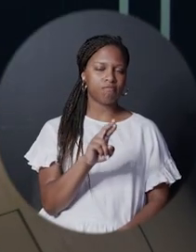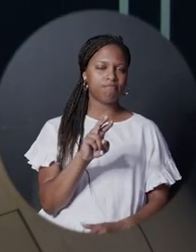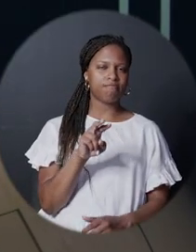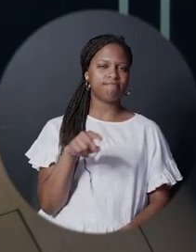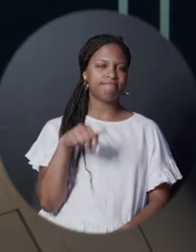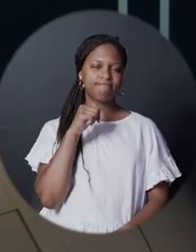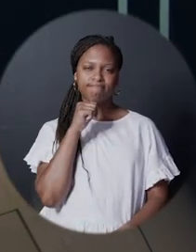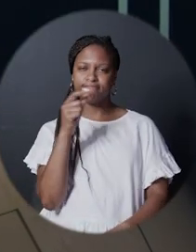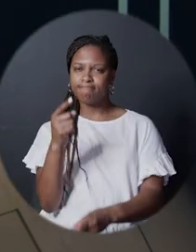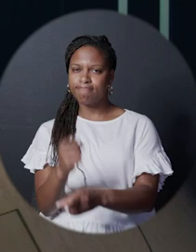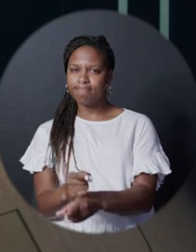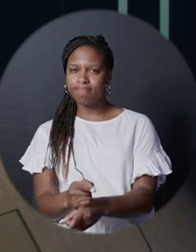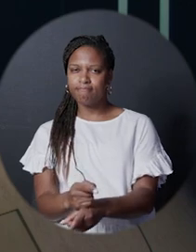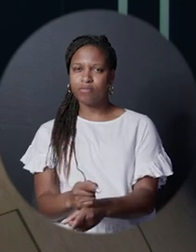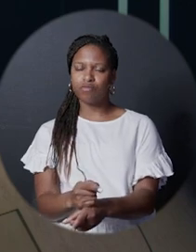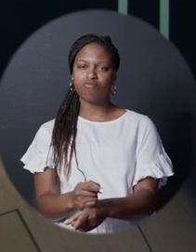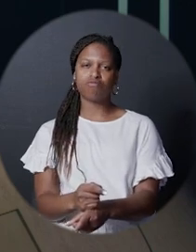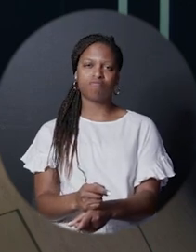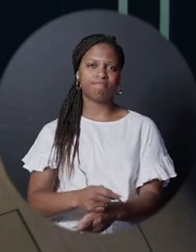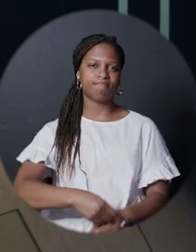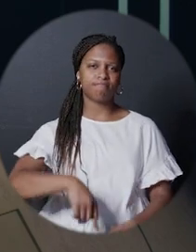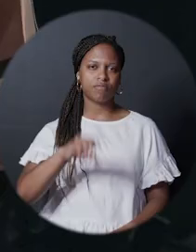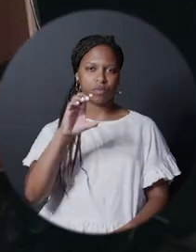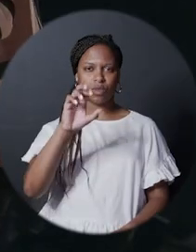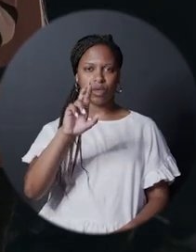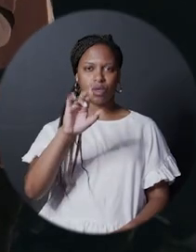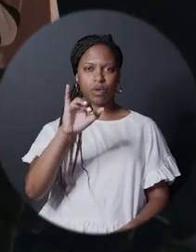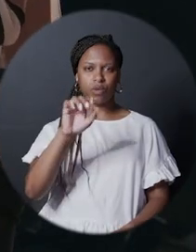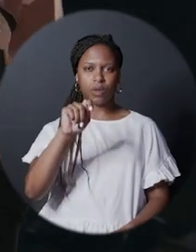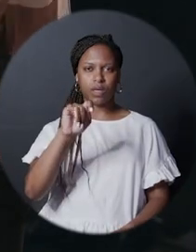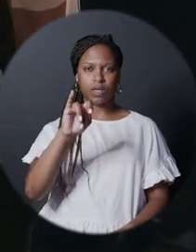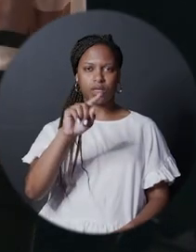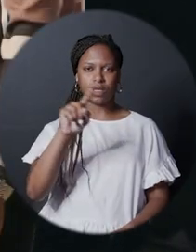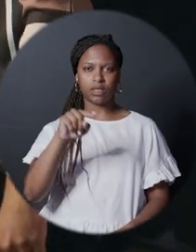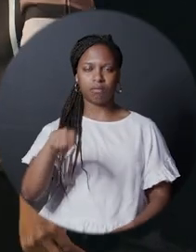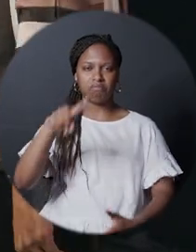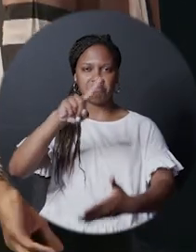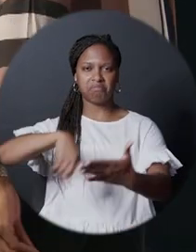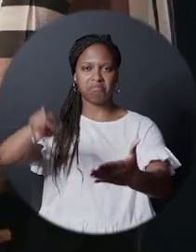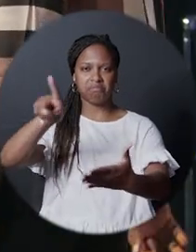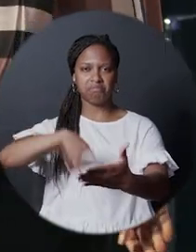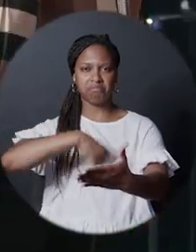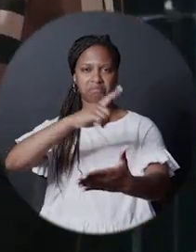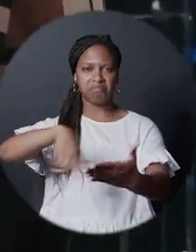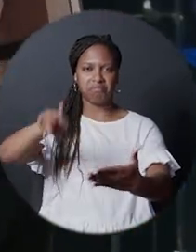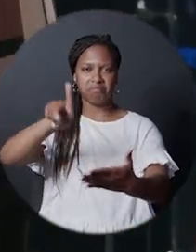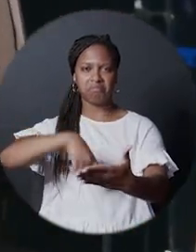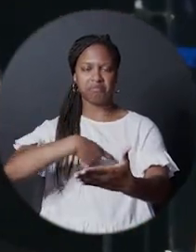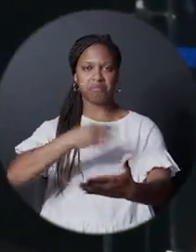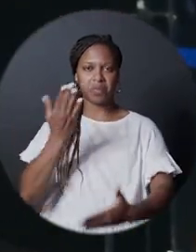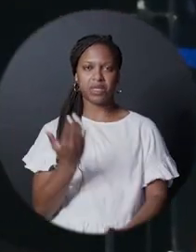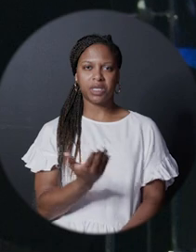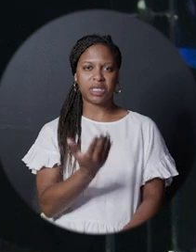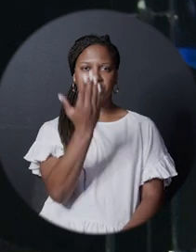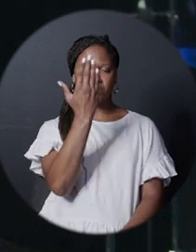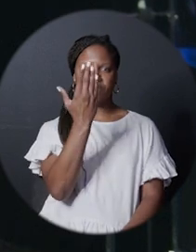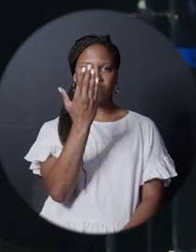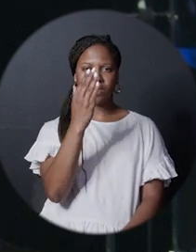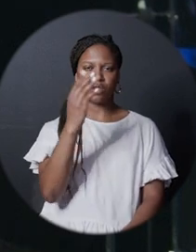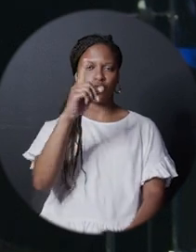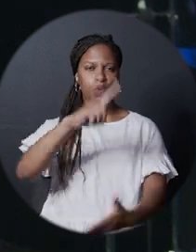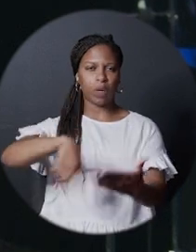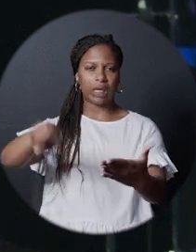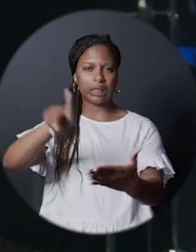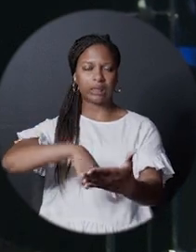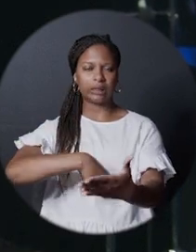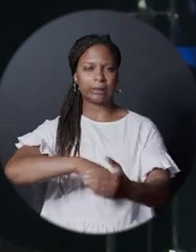or either a perceived criticism. Nobody likes to be criticized. Nobody likes to be criticized. So when we're in the